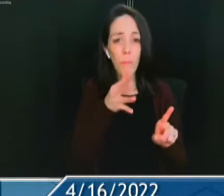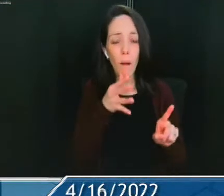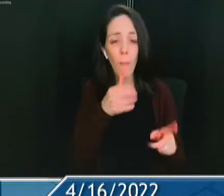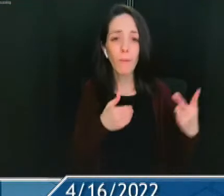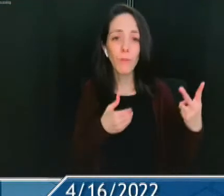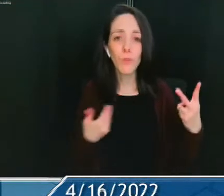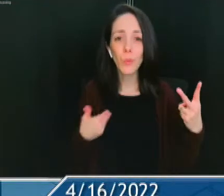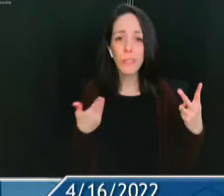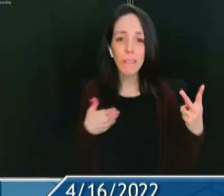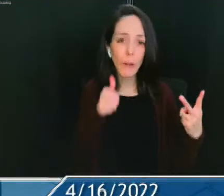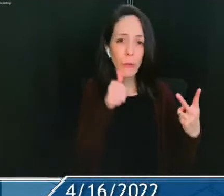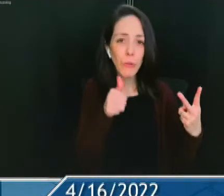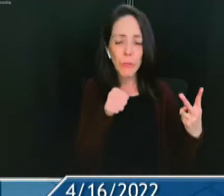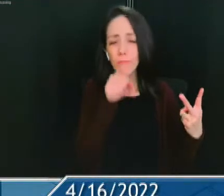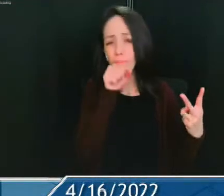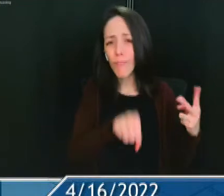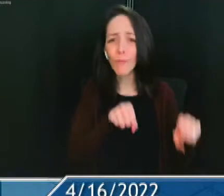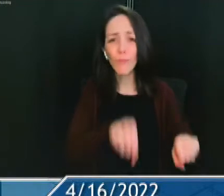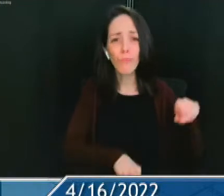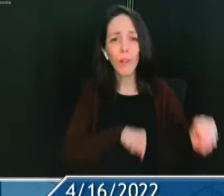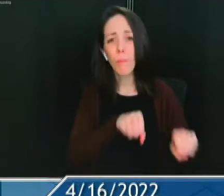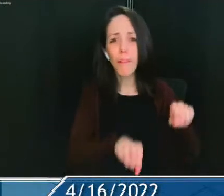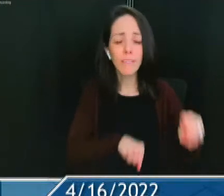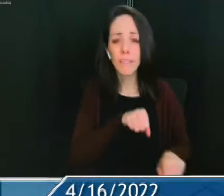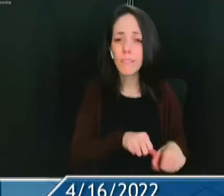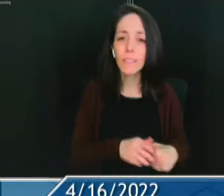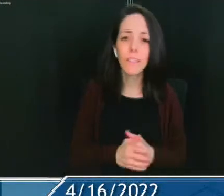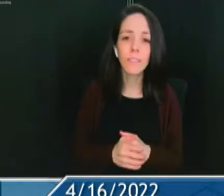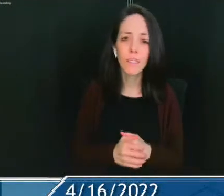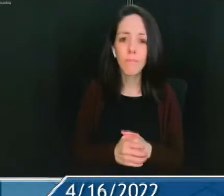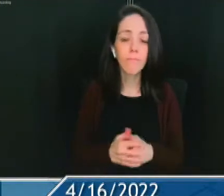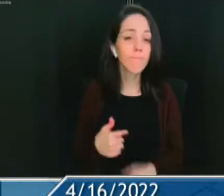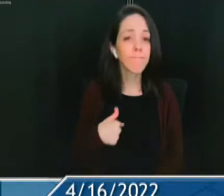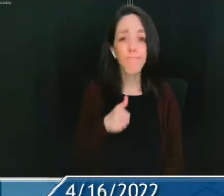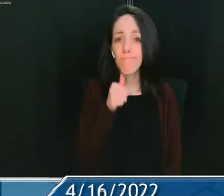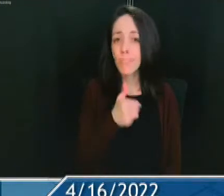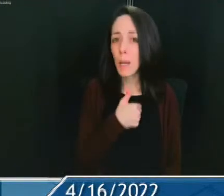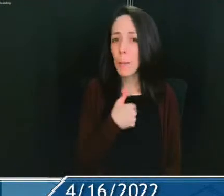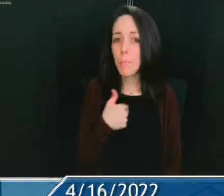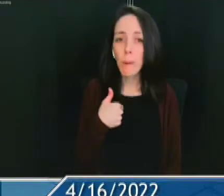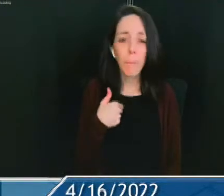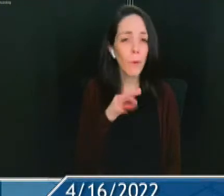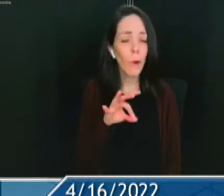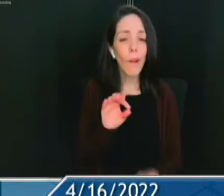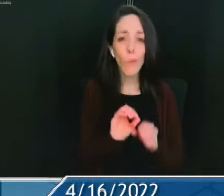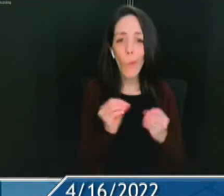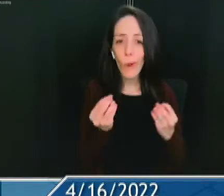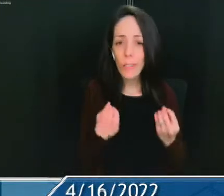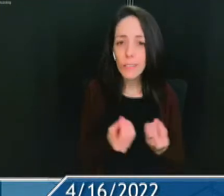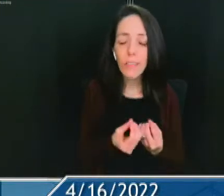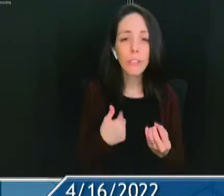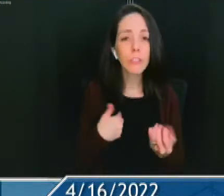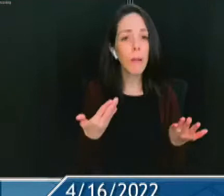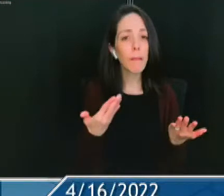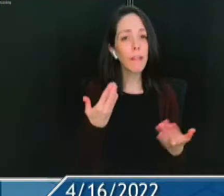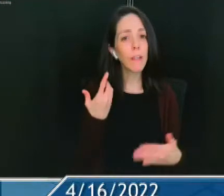who love to ride their bikes. I'm not a member of an organization. I really am just here as a mom